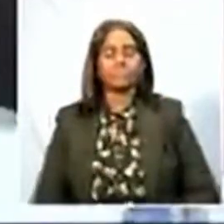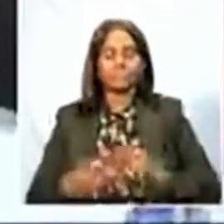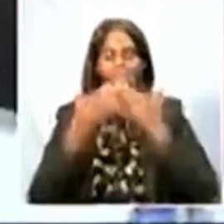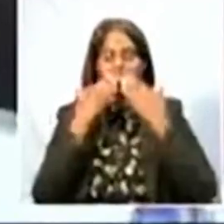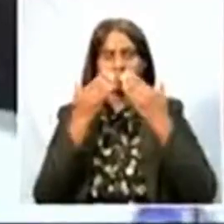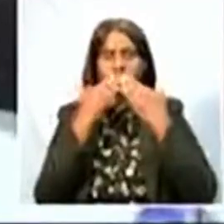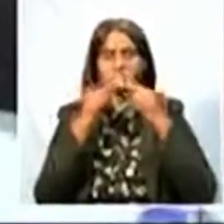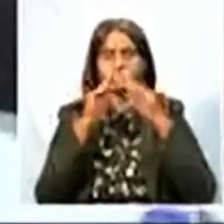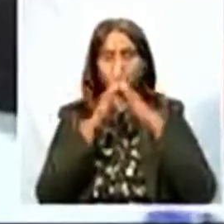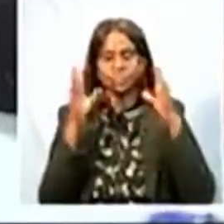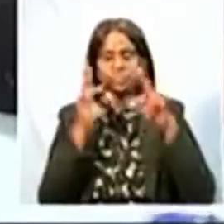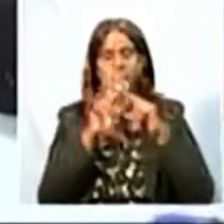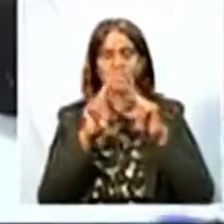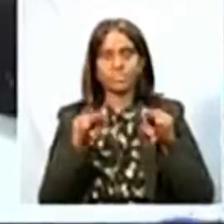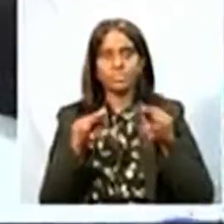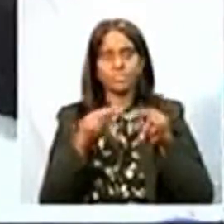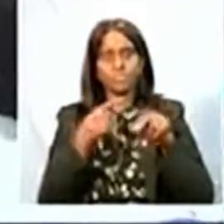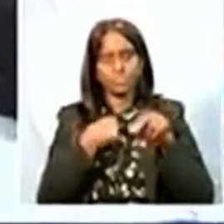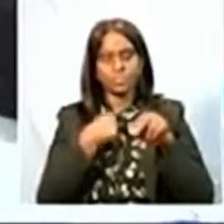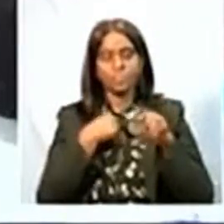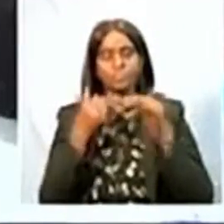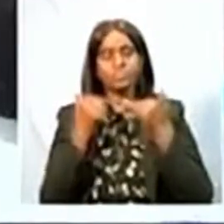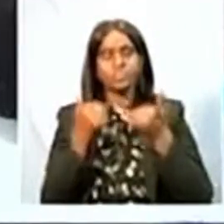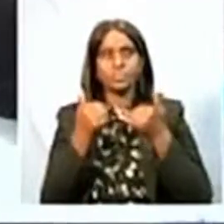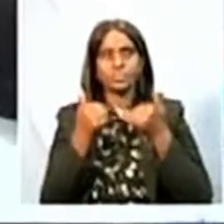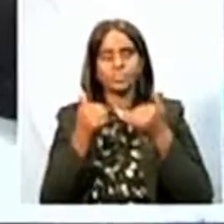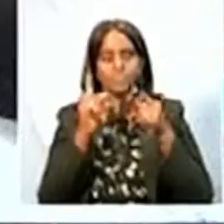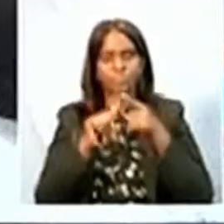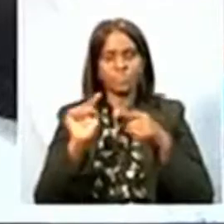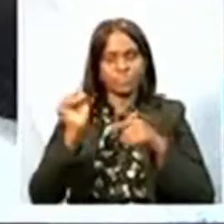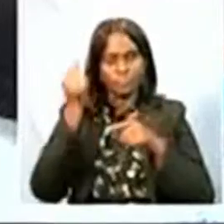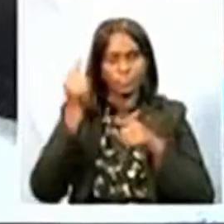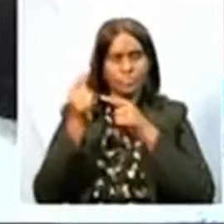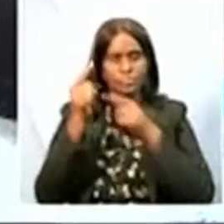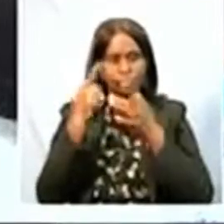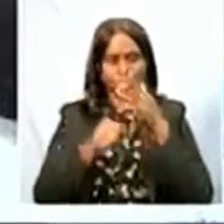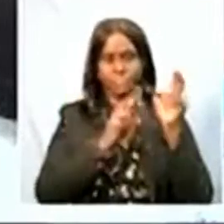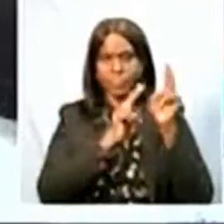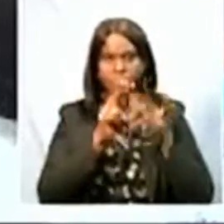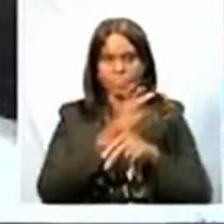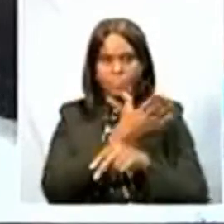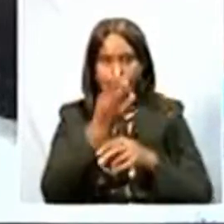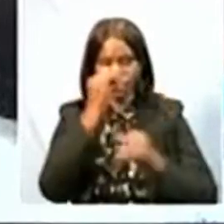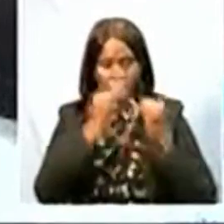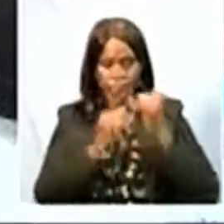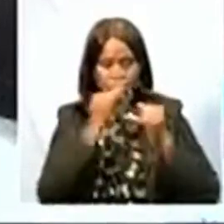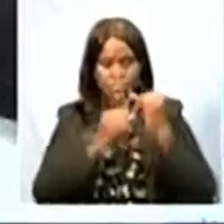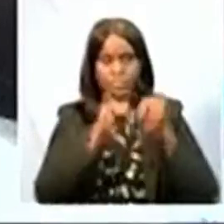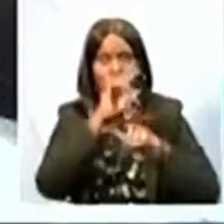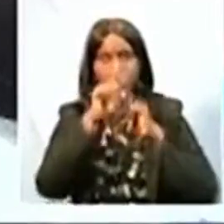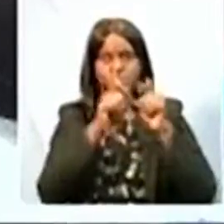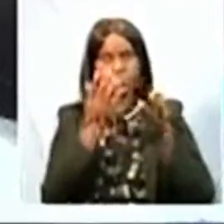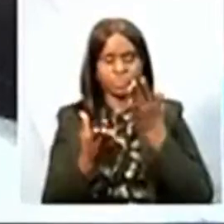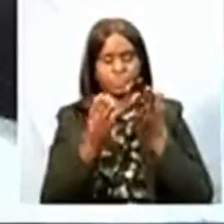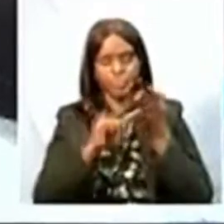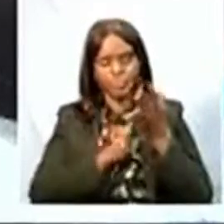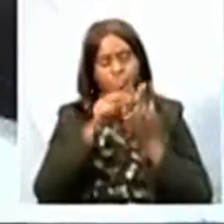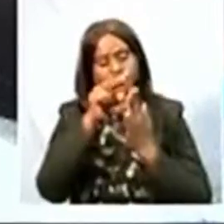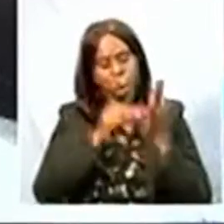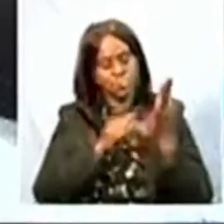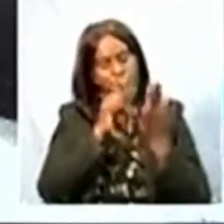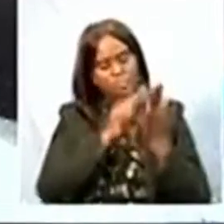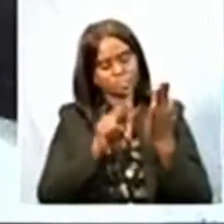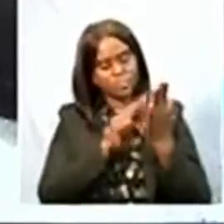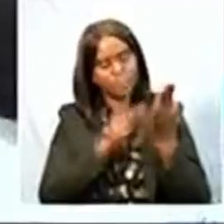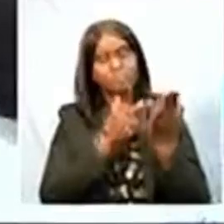Thank you, Chair. Allow me to, first of all, respond to the last question as to whether we went through the report or